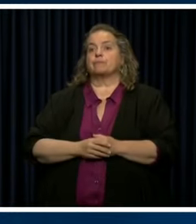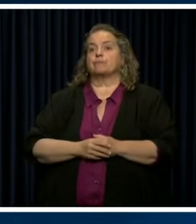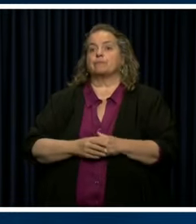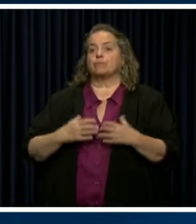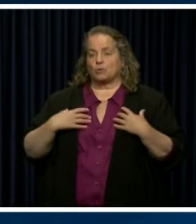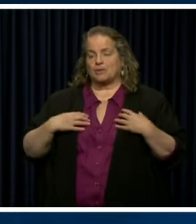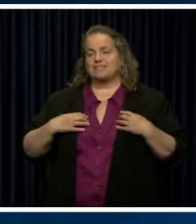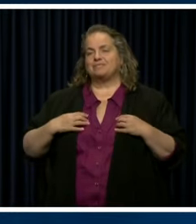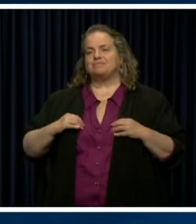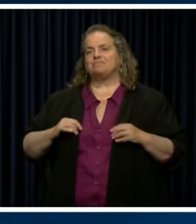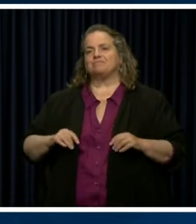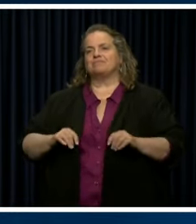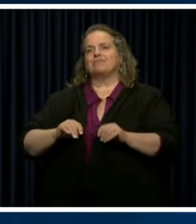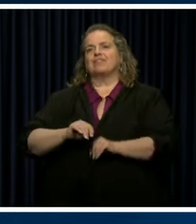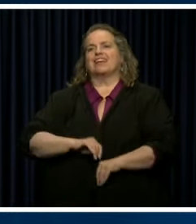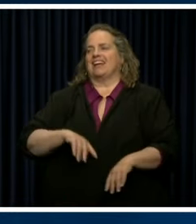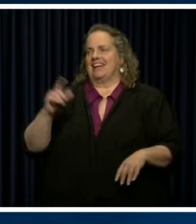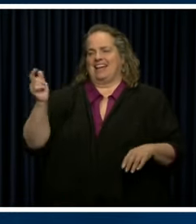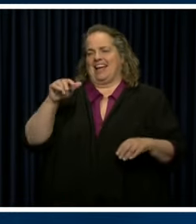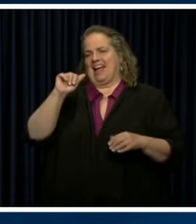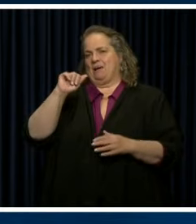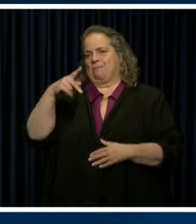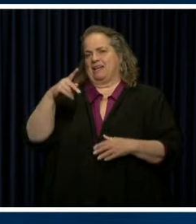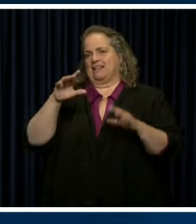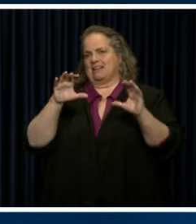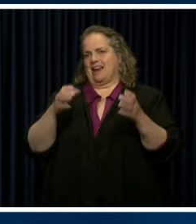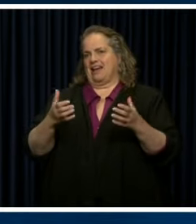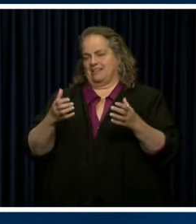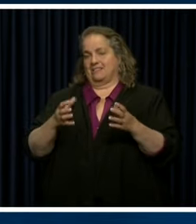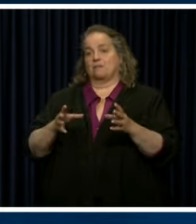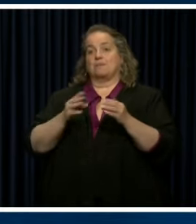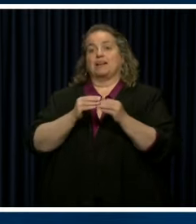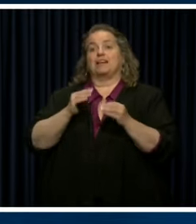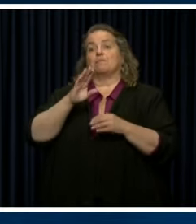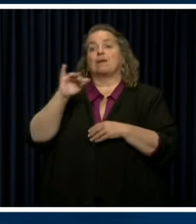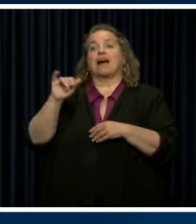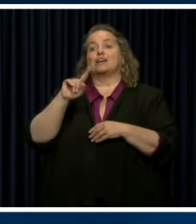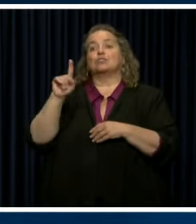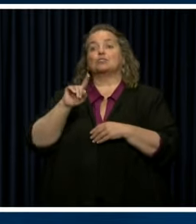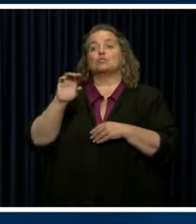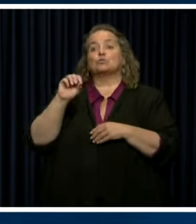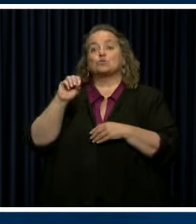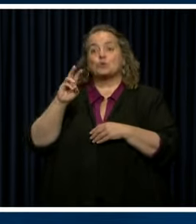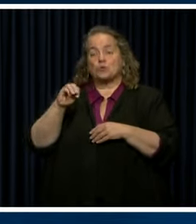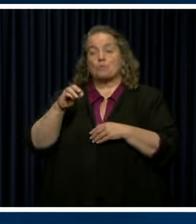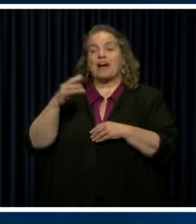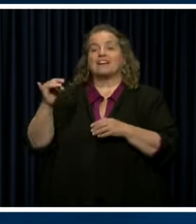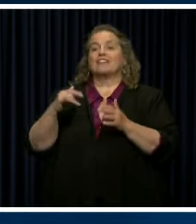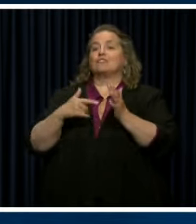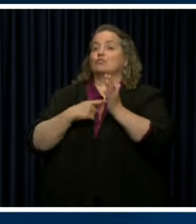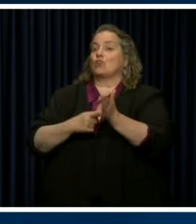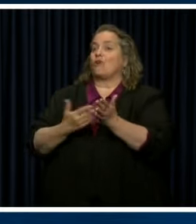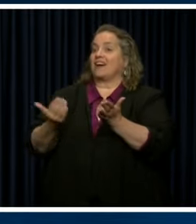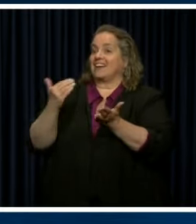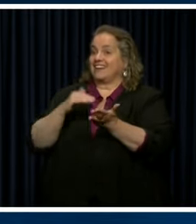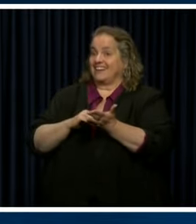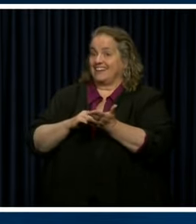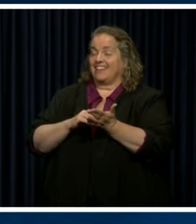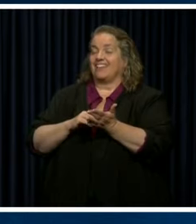All right. This is an AP class meeting via Zoom. And showing again that there